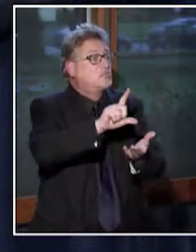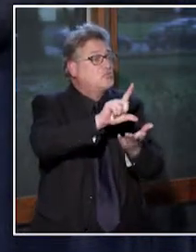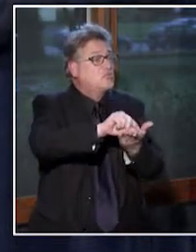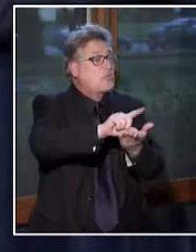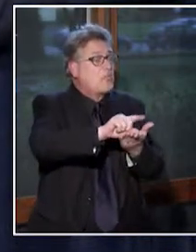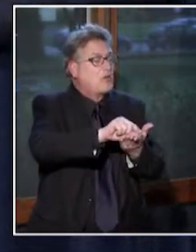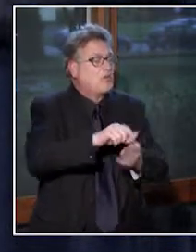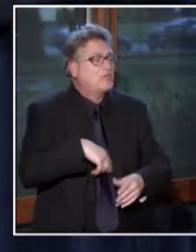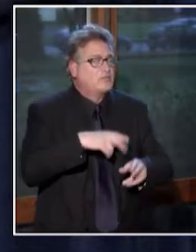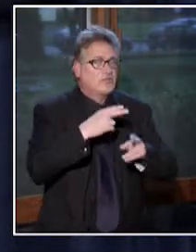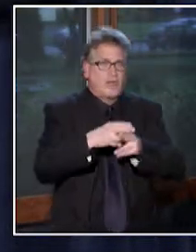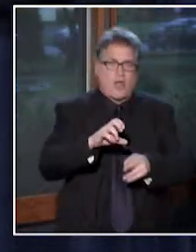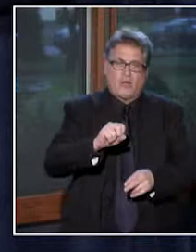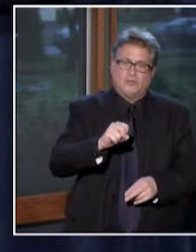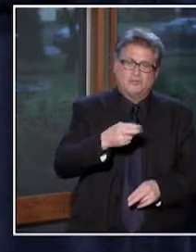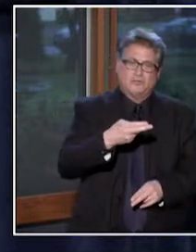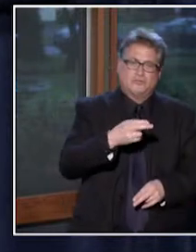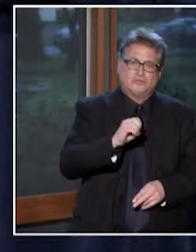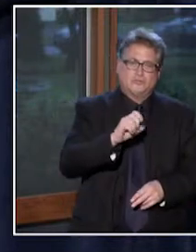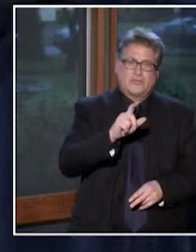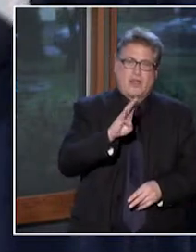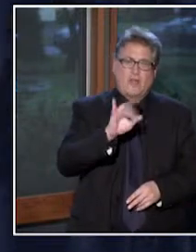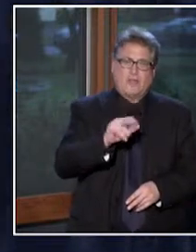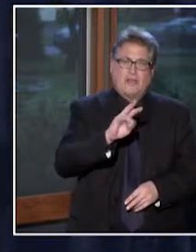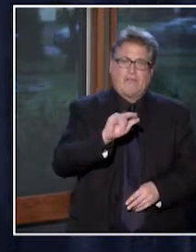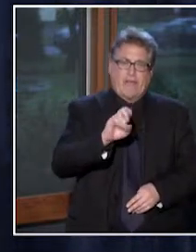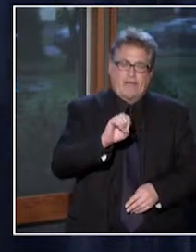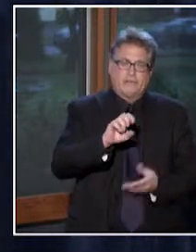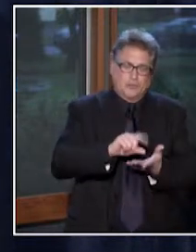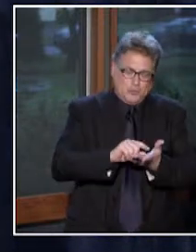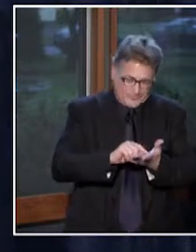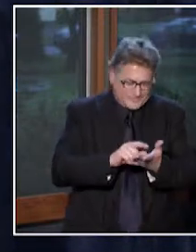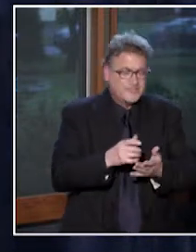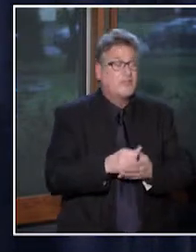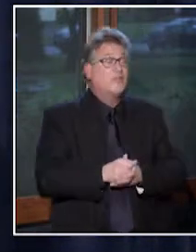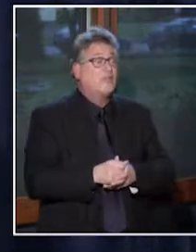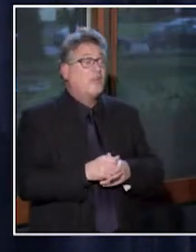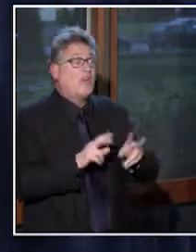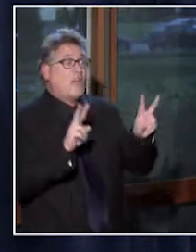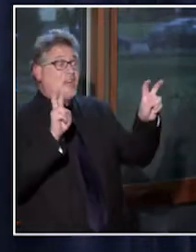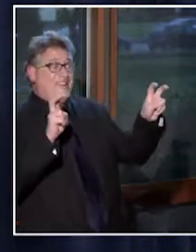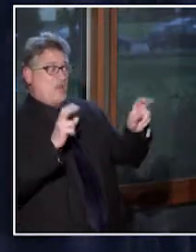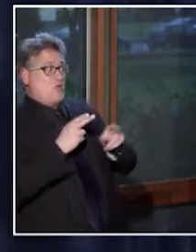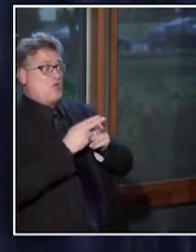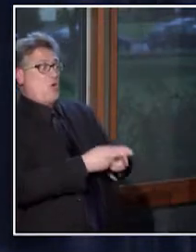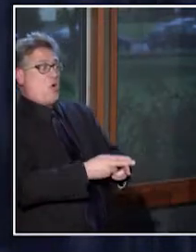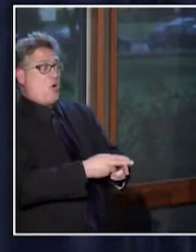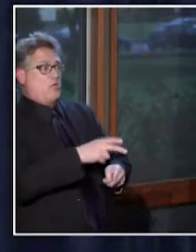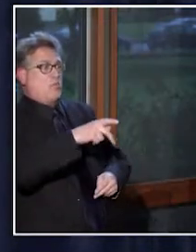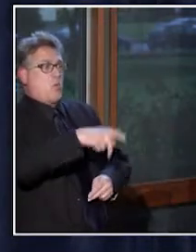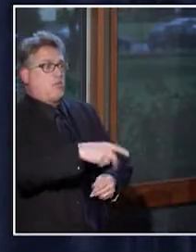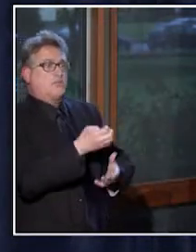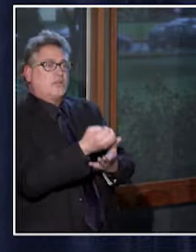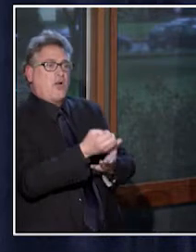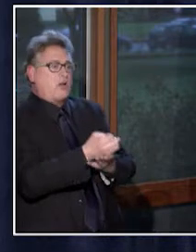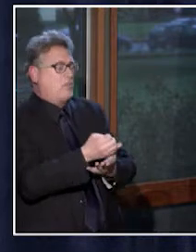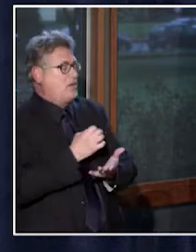known as the Shelbyville News, recently called Portland's economy